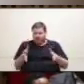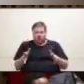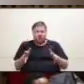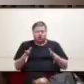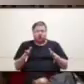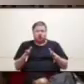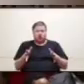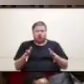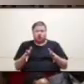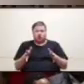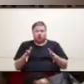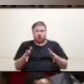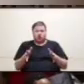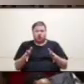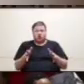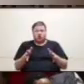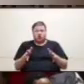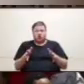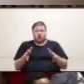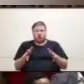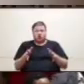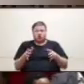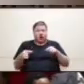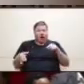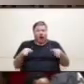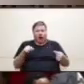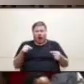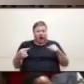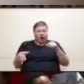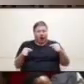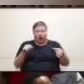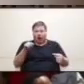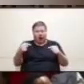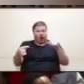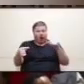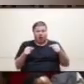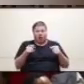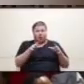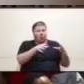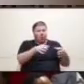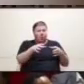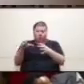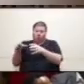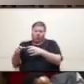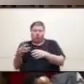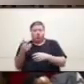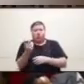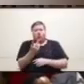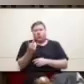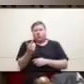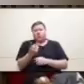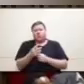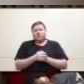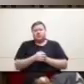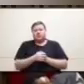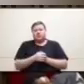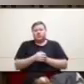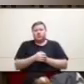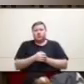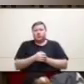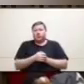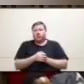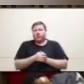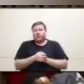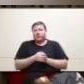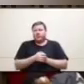there was court battles between the 2 groups. These other ones that were removed from